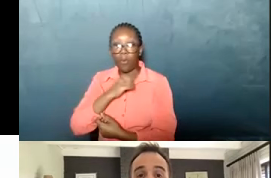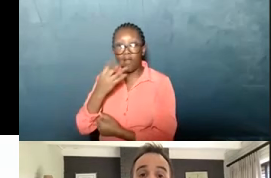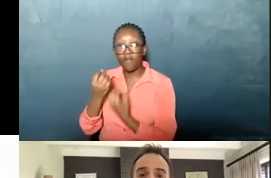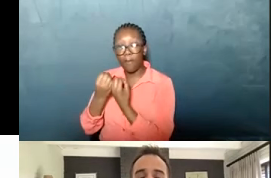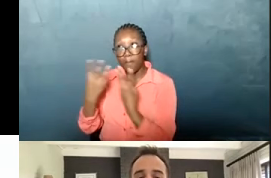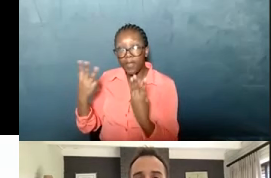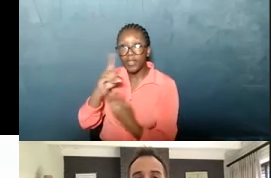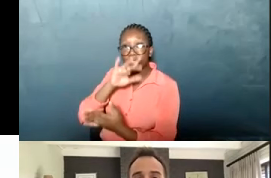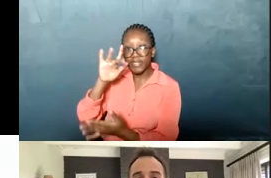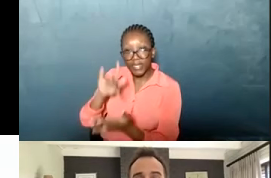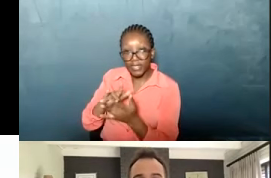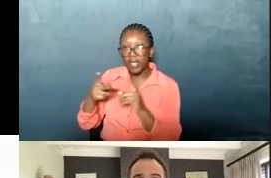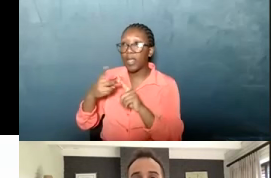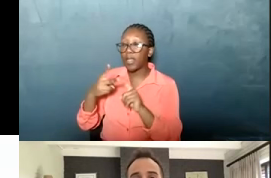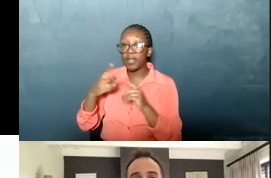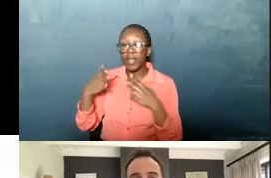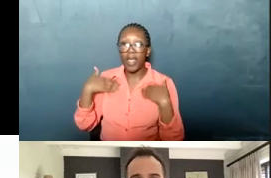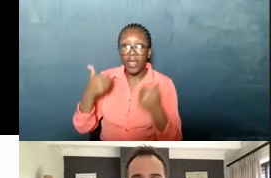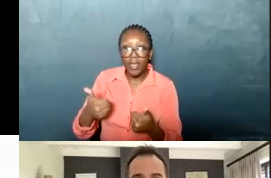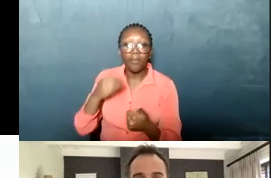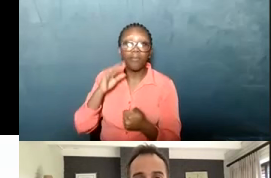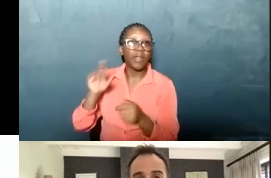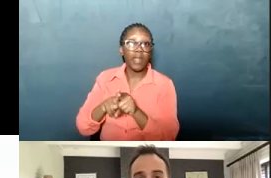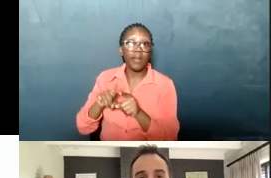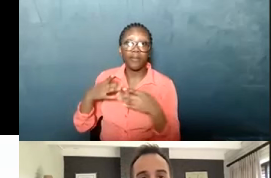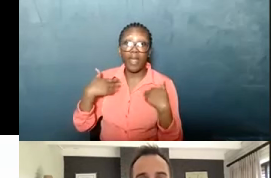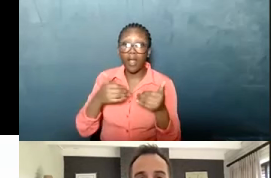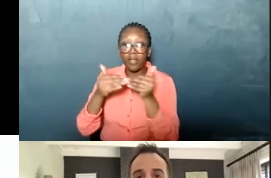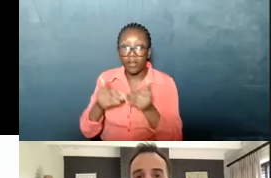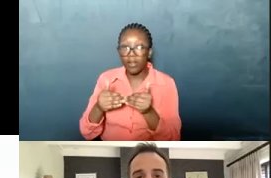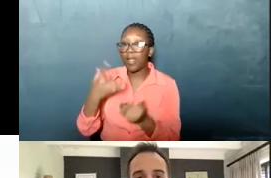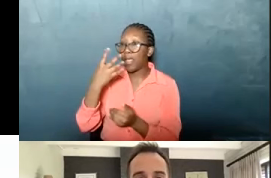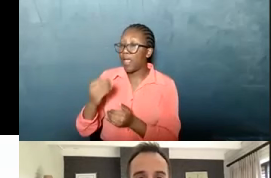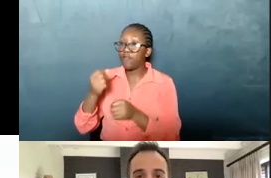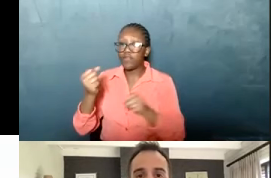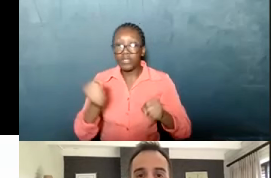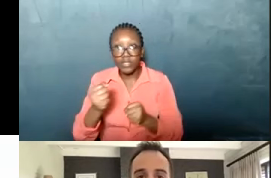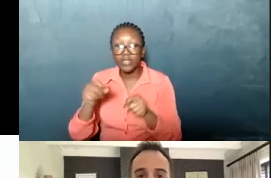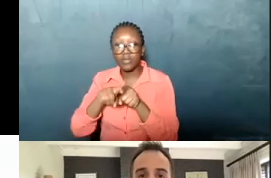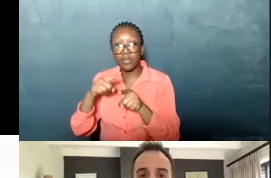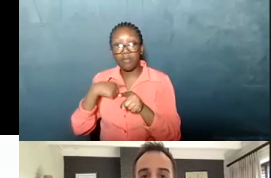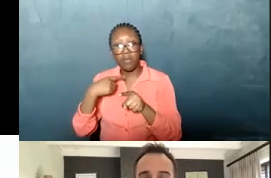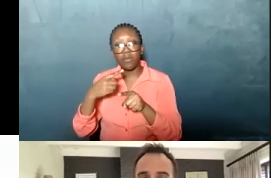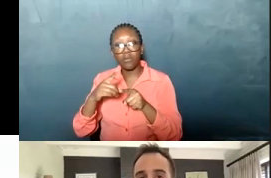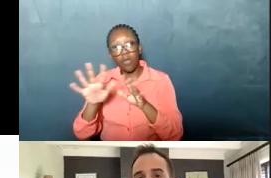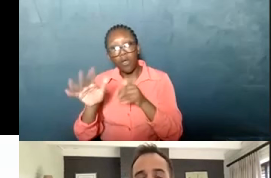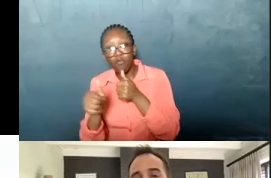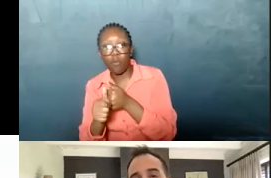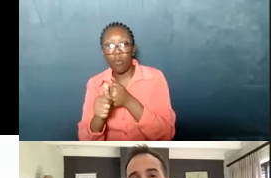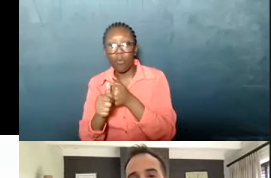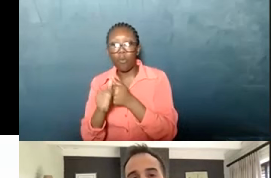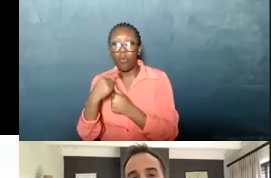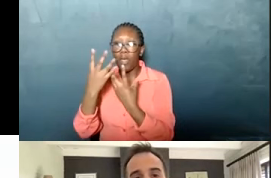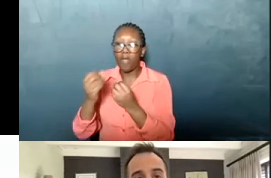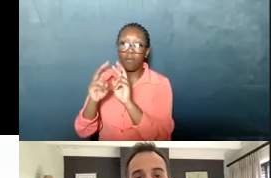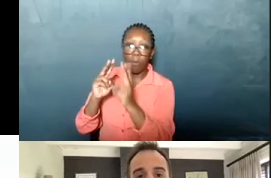is integrated into existing health systems, and by following many of the helpful practical